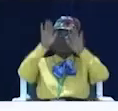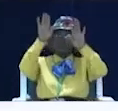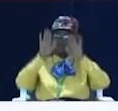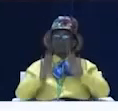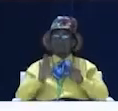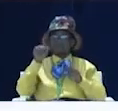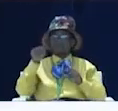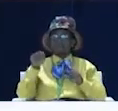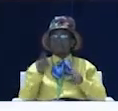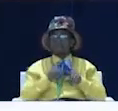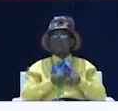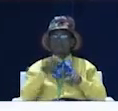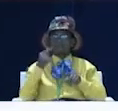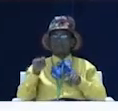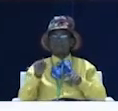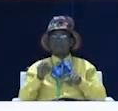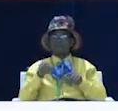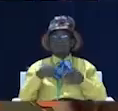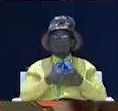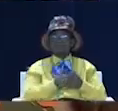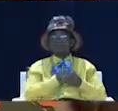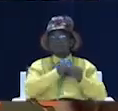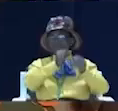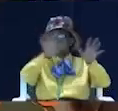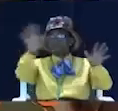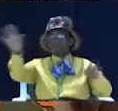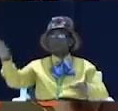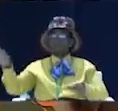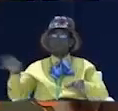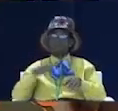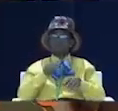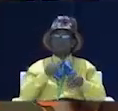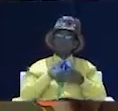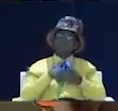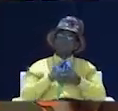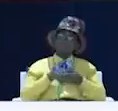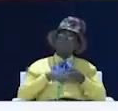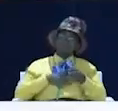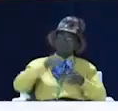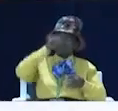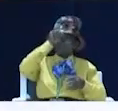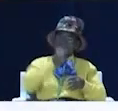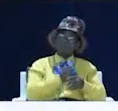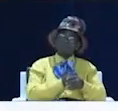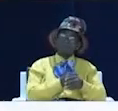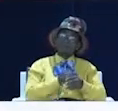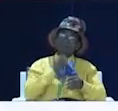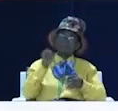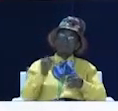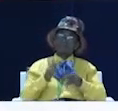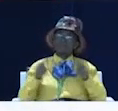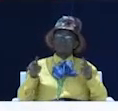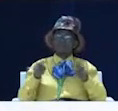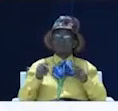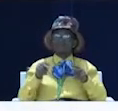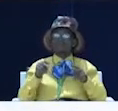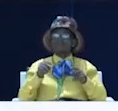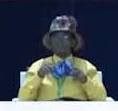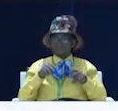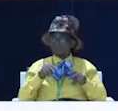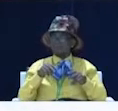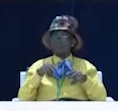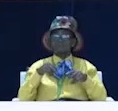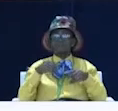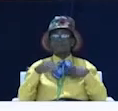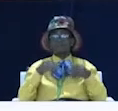So the news spread. And this, my son, happened to be a very funny fellow. He said, what's going on? These people